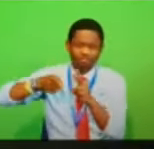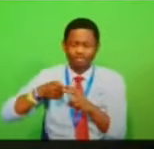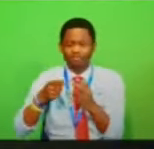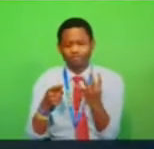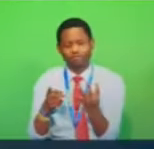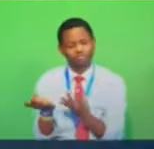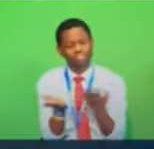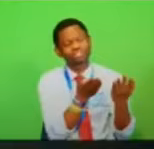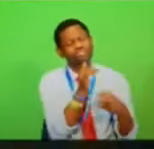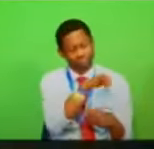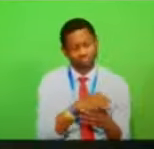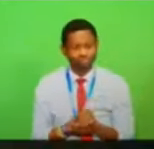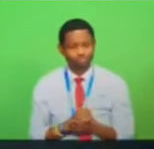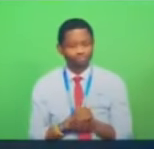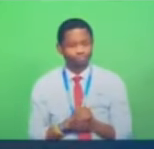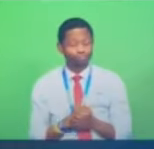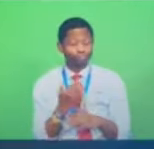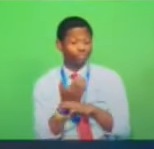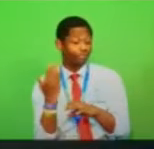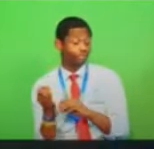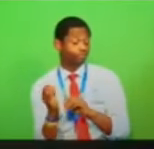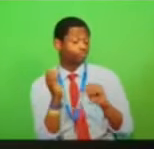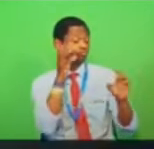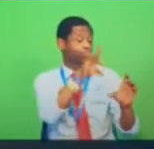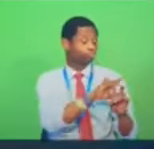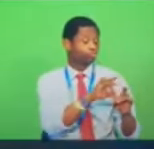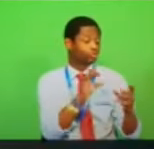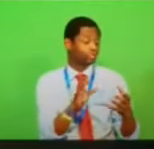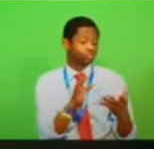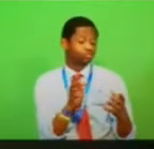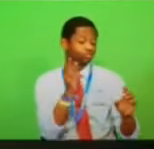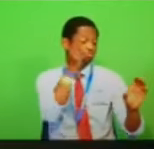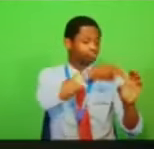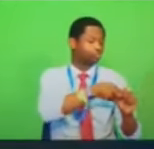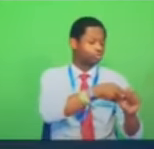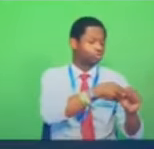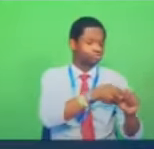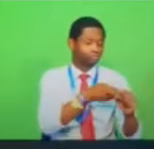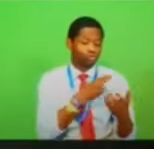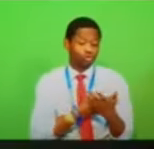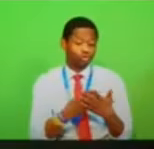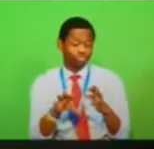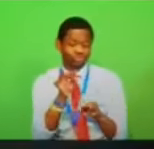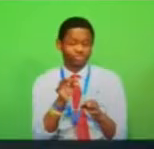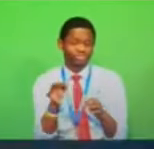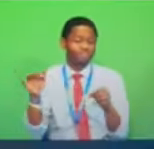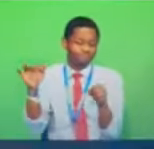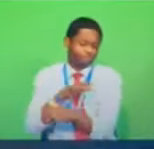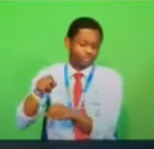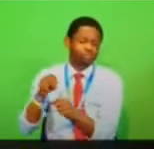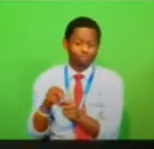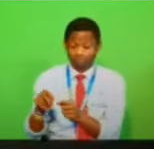throats. But before these young men went into those classes, the Spirit of the Holy God was already in them.